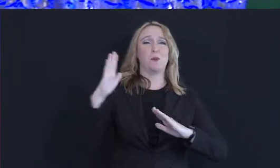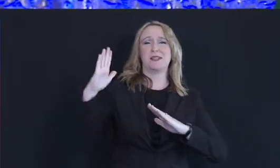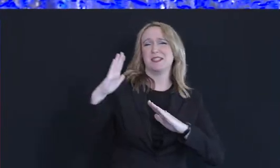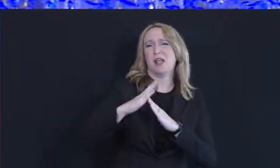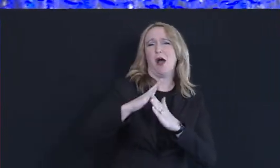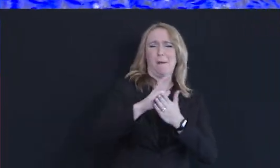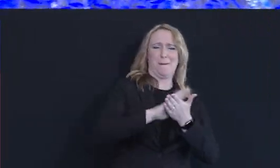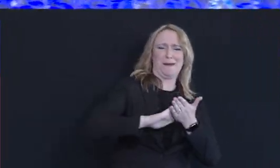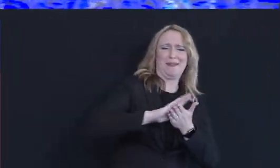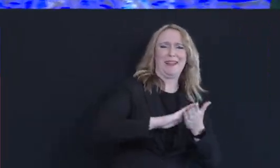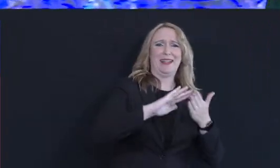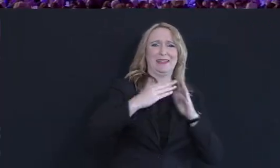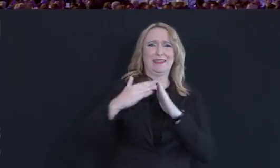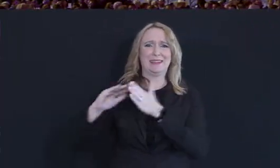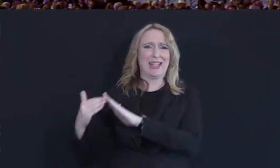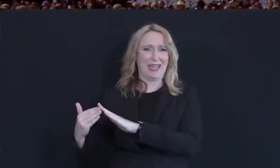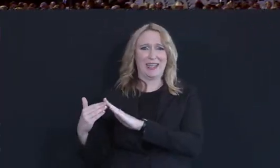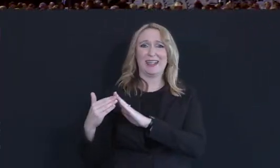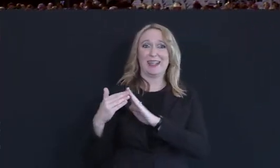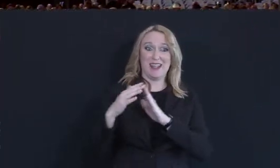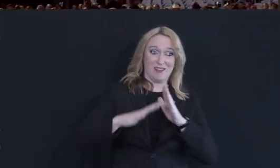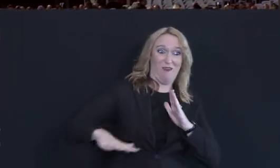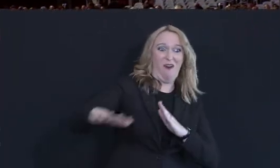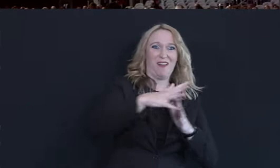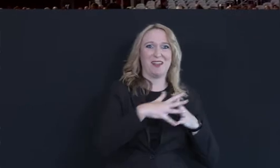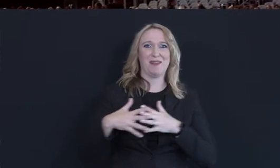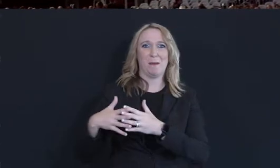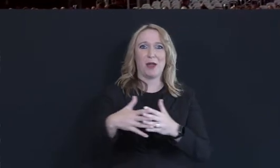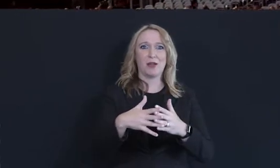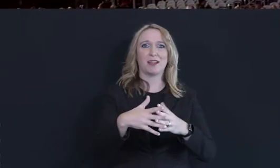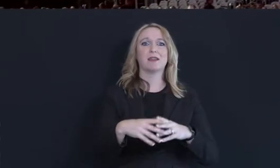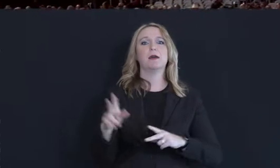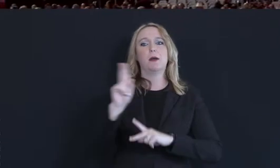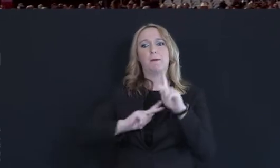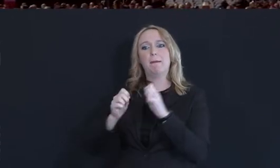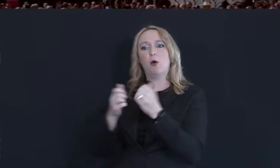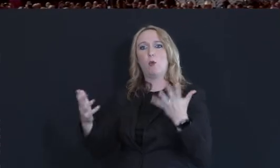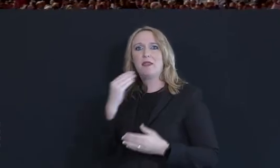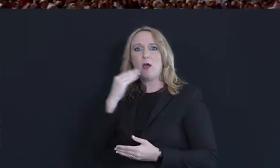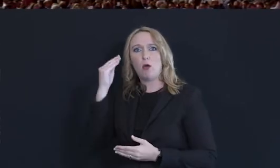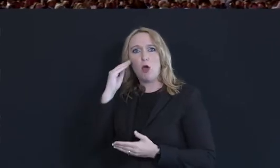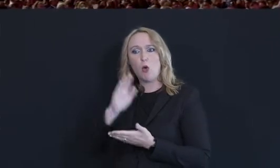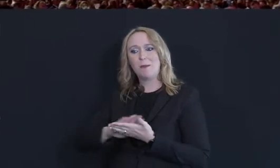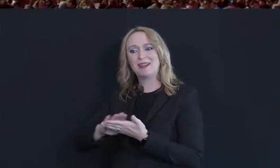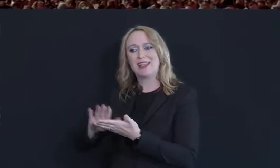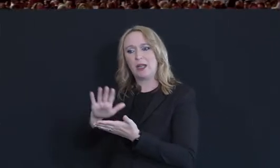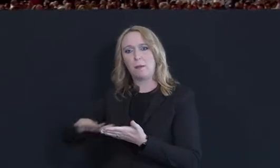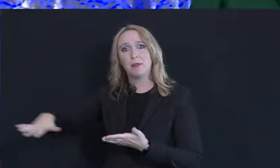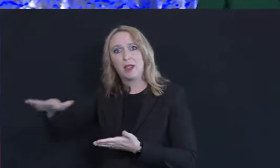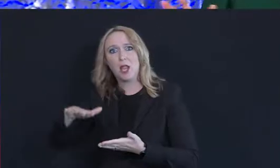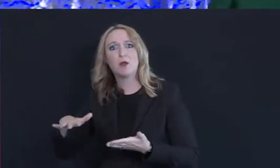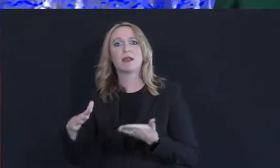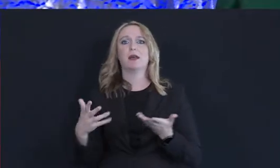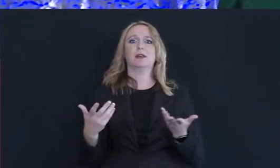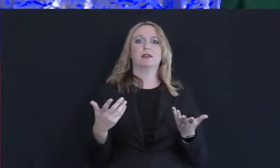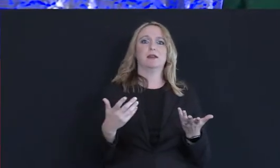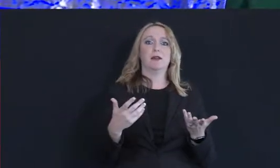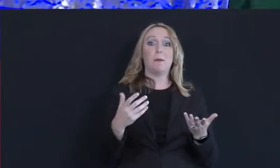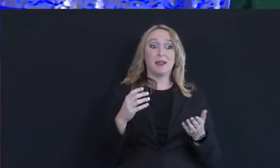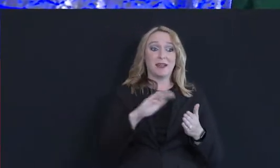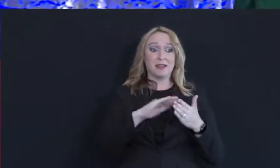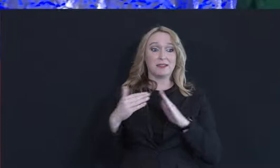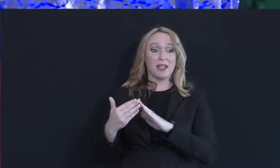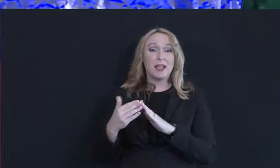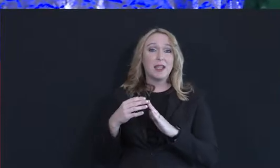includes addressing Code Compliance in our waterways homeless Camp cleanup and litter abatement the city of nearly 1 million people